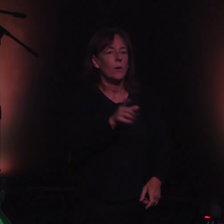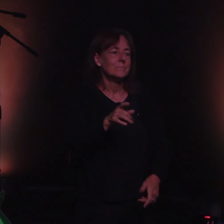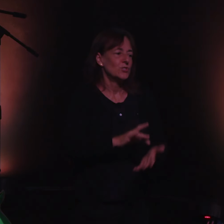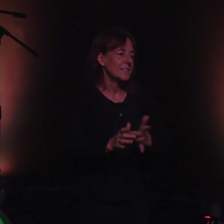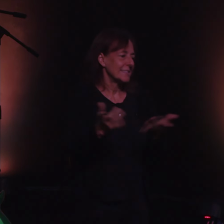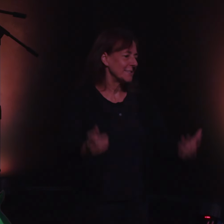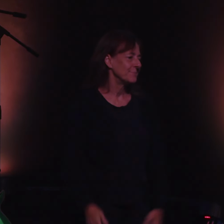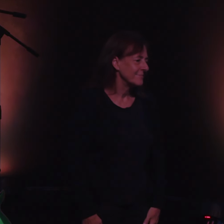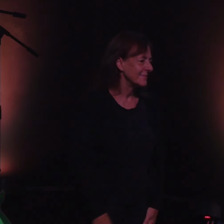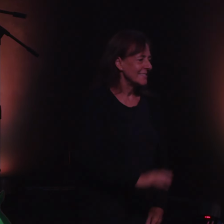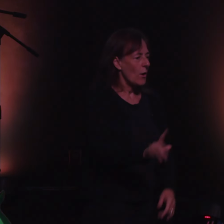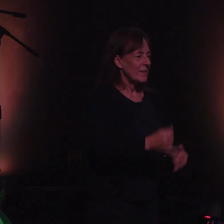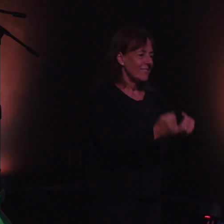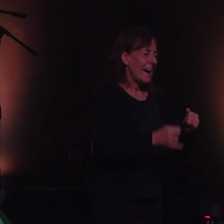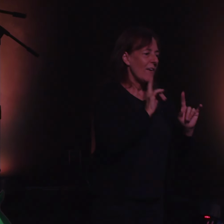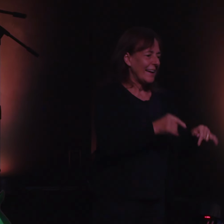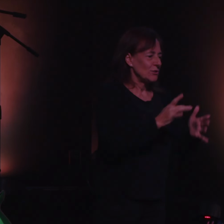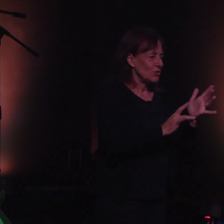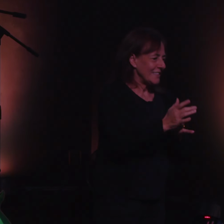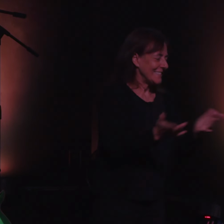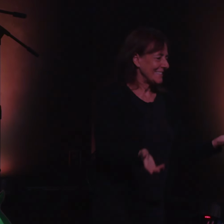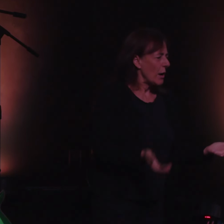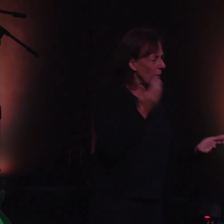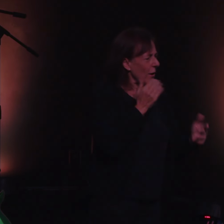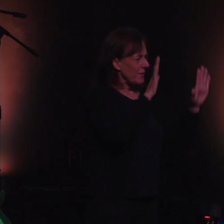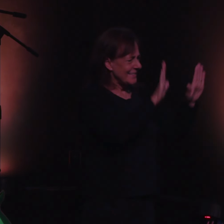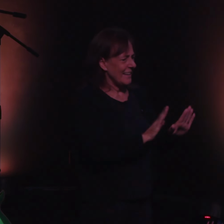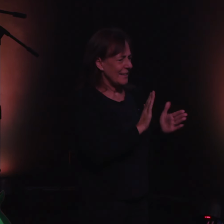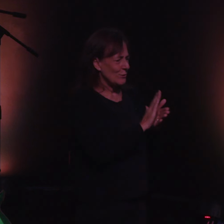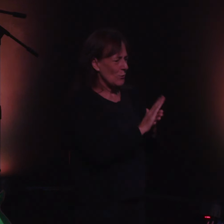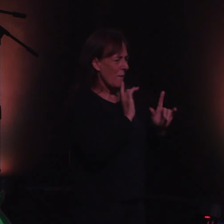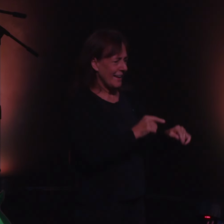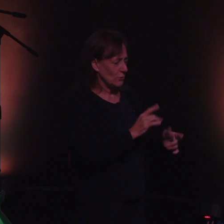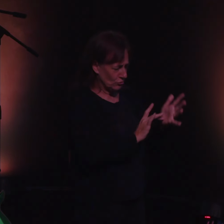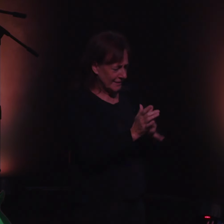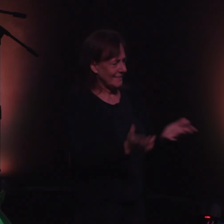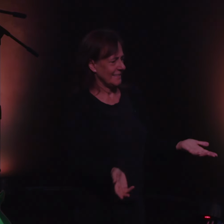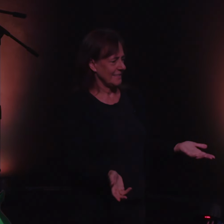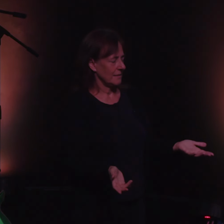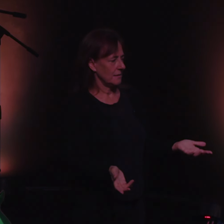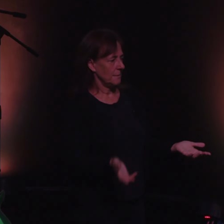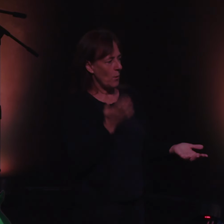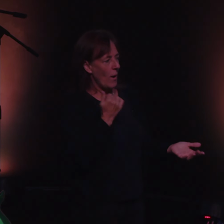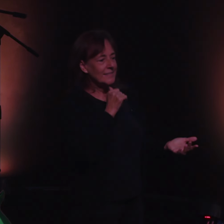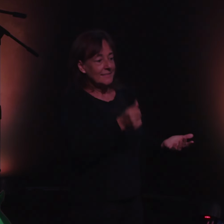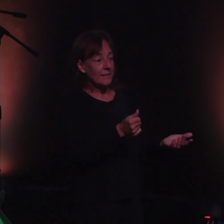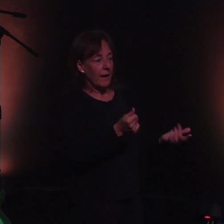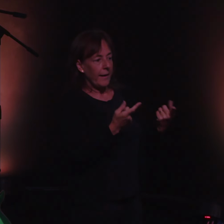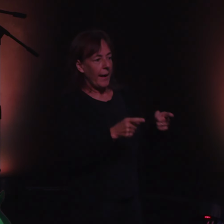Yeah, right? It's always Jesus, right? We know the Sunday school answer to this. Then why isn't it